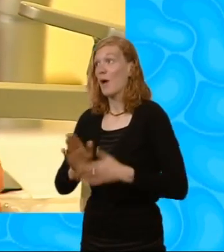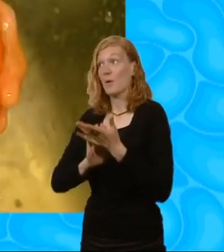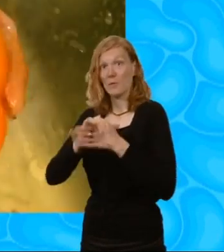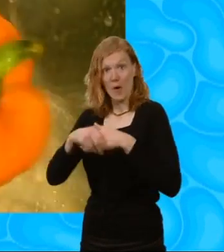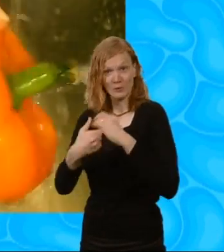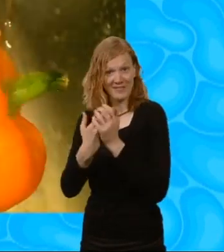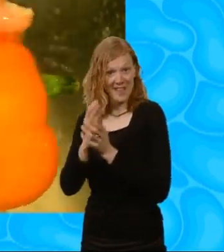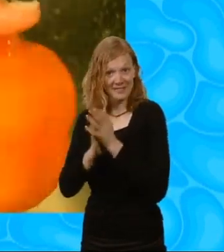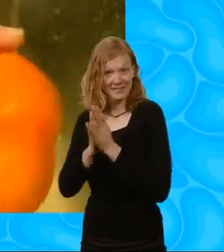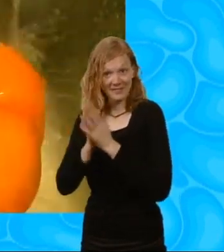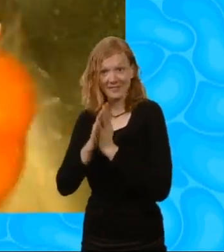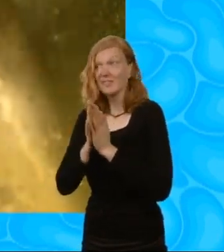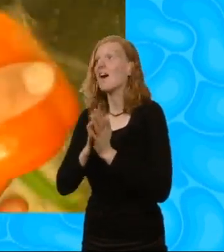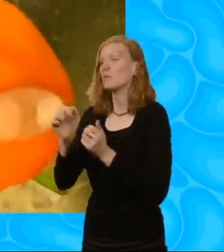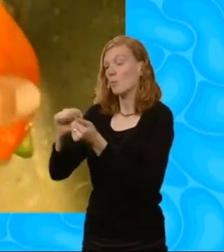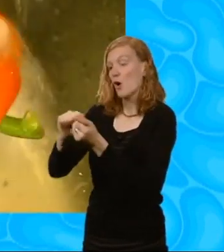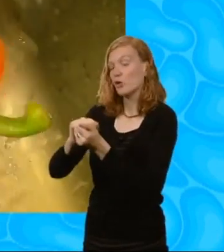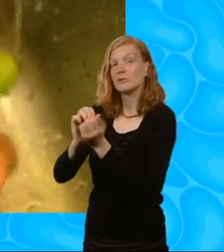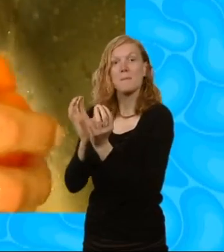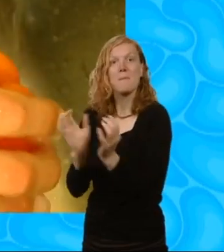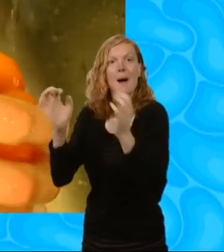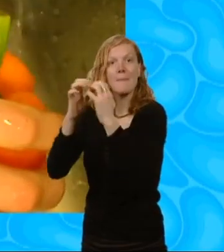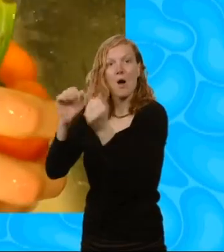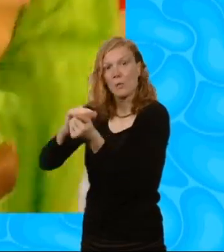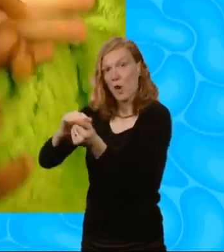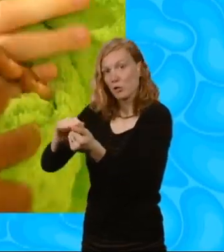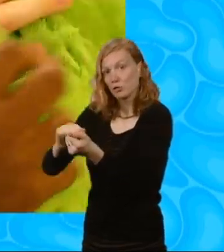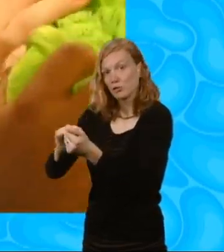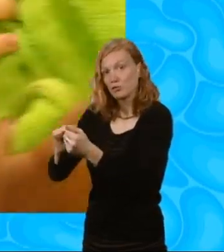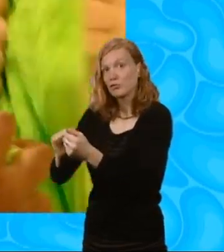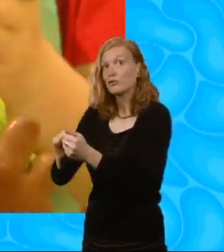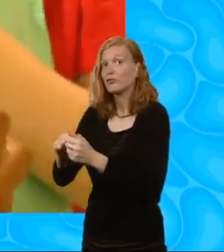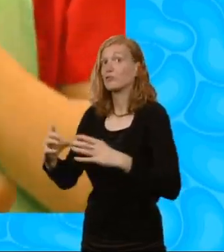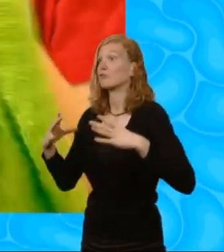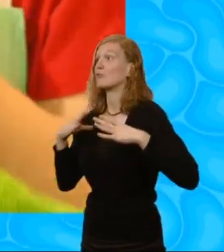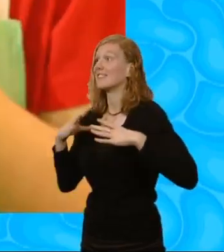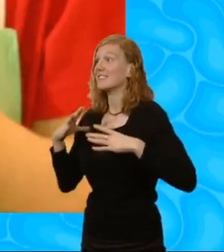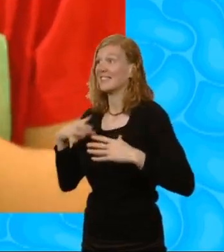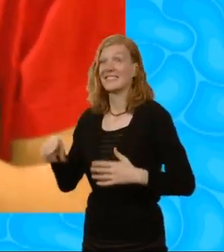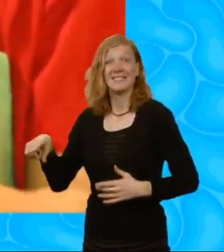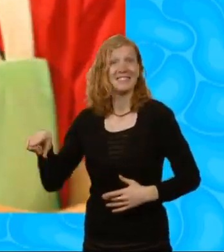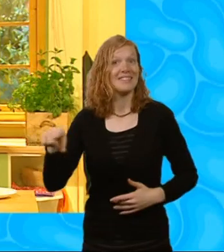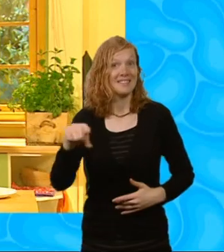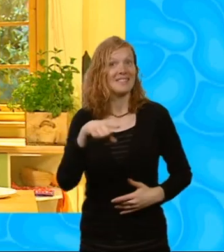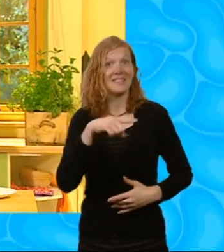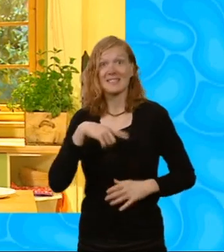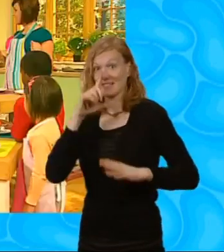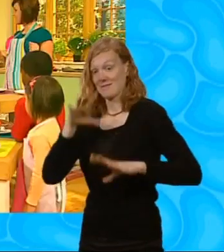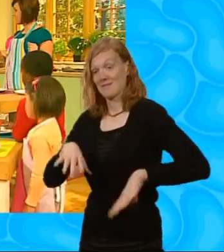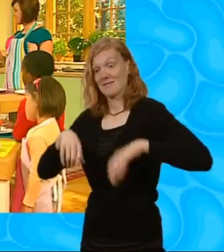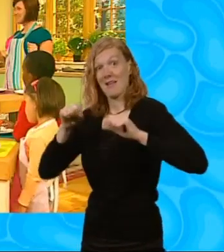Now we've washed our hands and we've washed our peppers and we're back in the kitchen and we're ready to carry on cooking. Are you guys